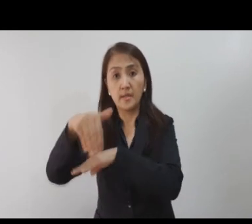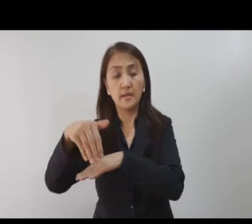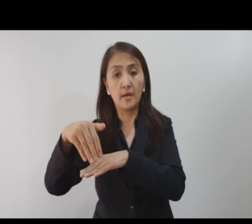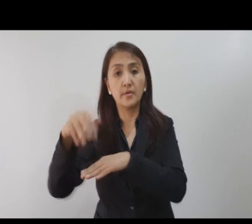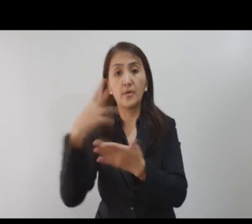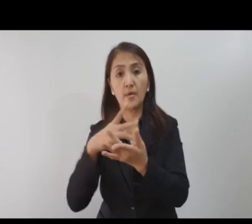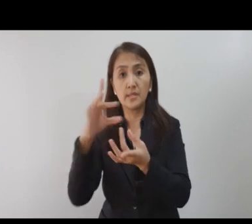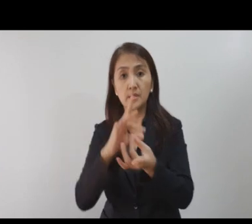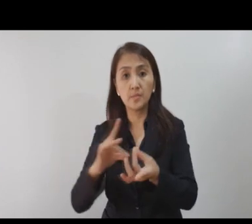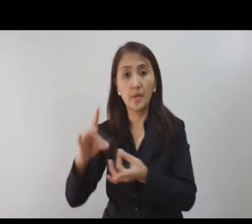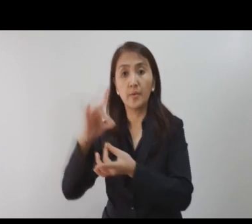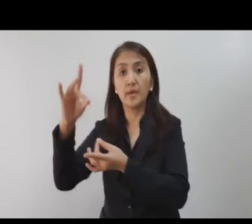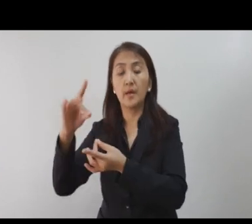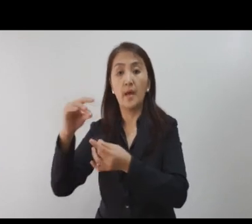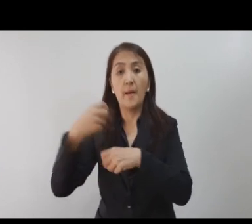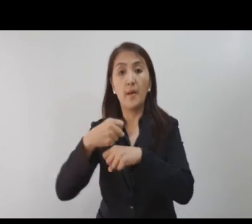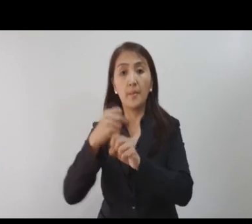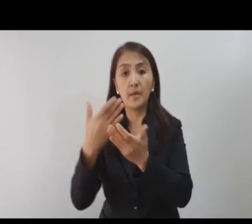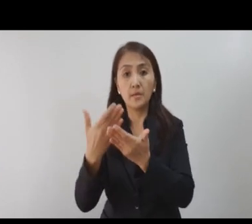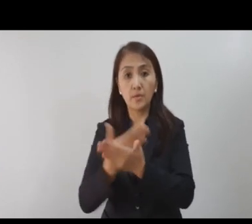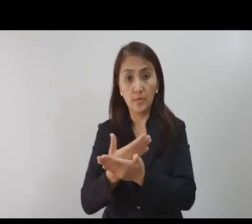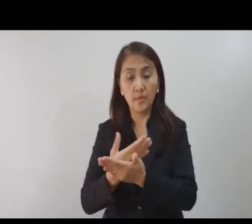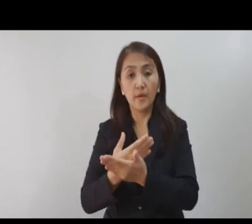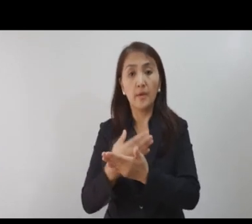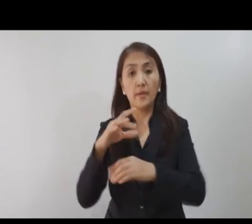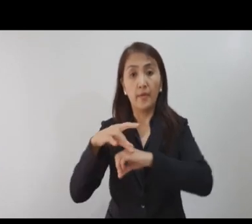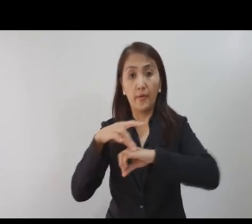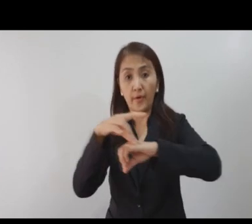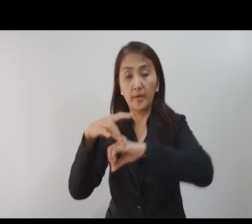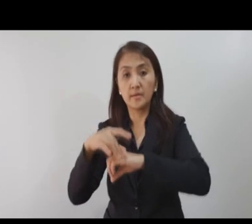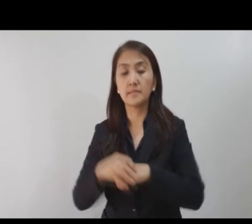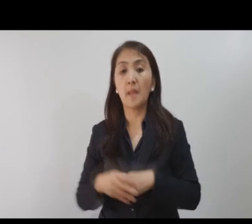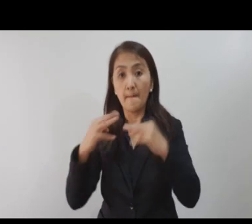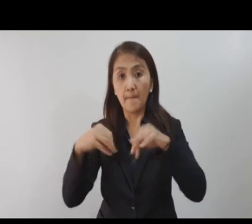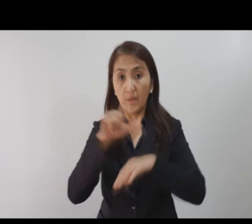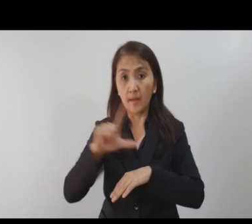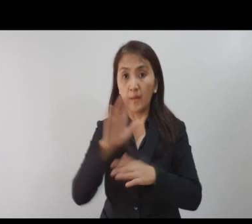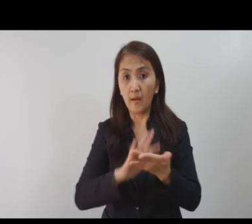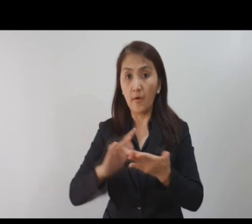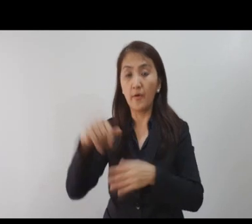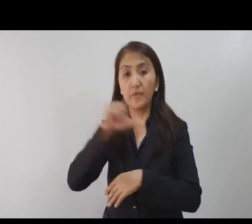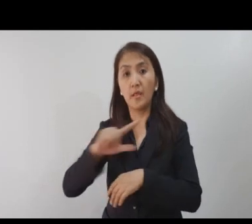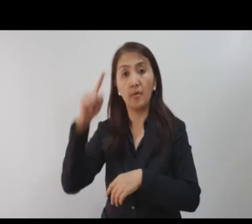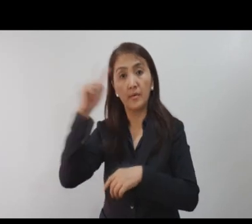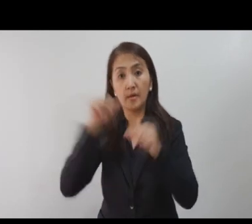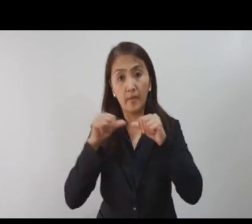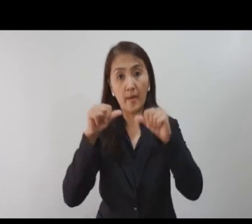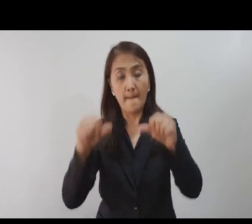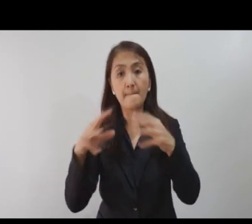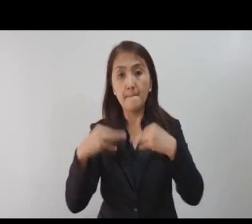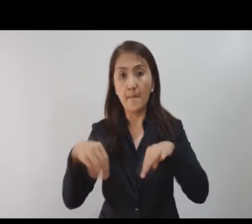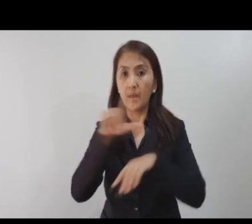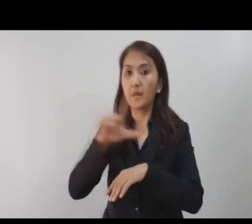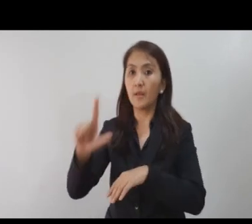Lord, send out your Spirit, and renew the face of the earth. May the glory of the Lord endure